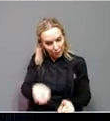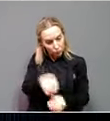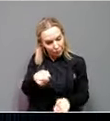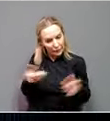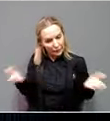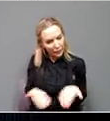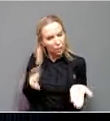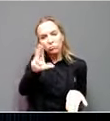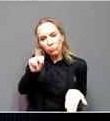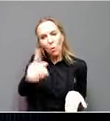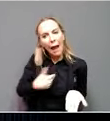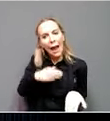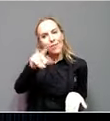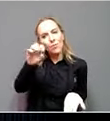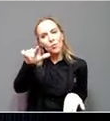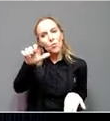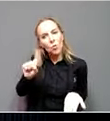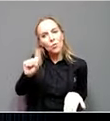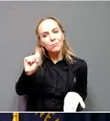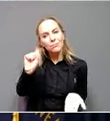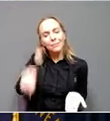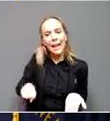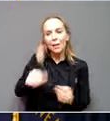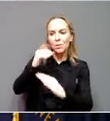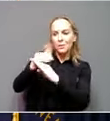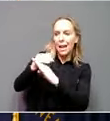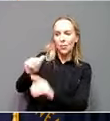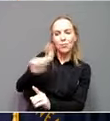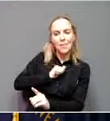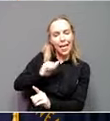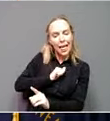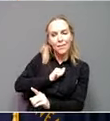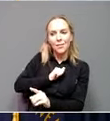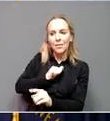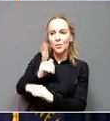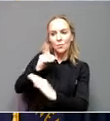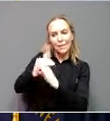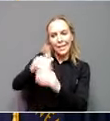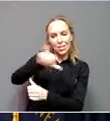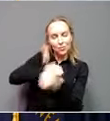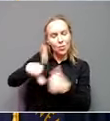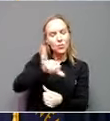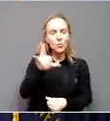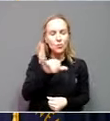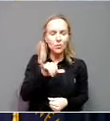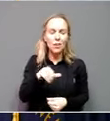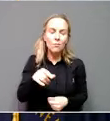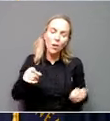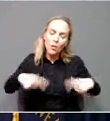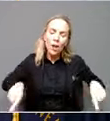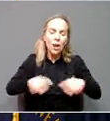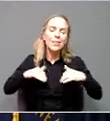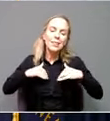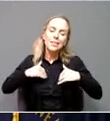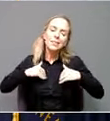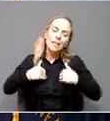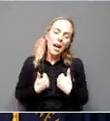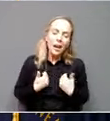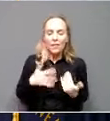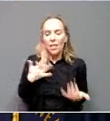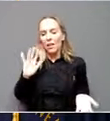to keep it from happening, to protect ourselves and one another. But as tired as we are of dealing with COVID, we